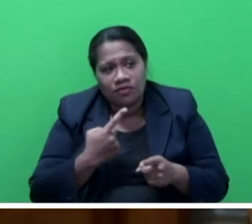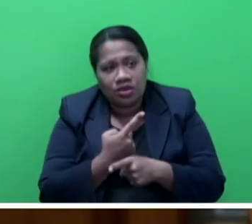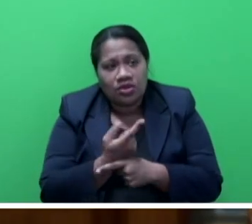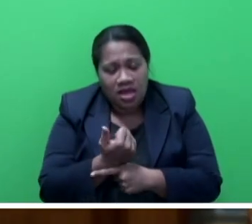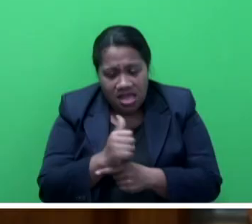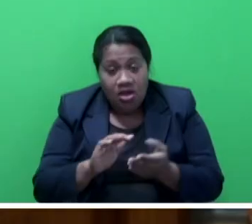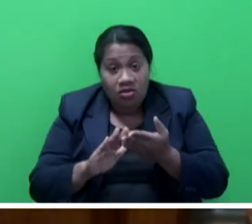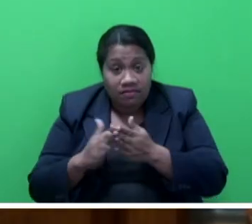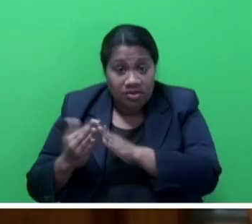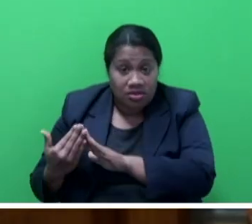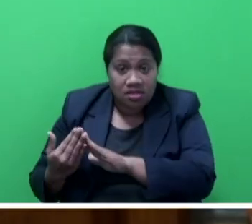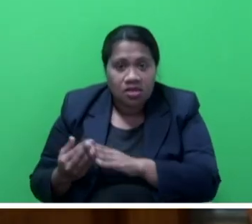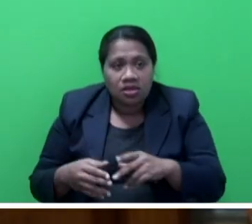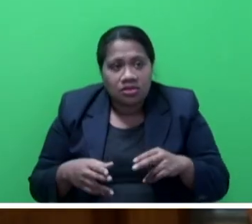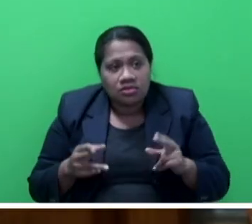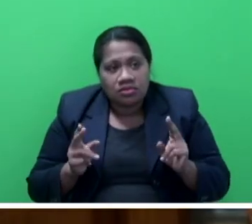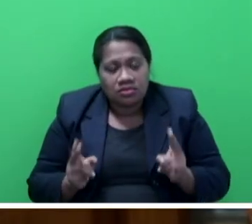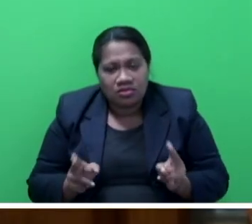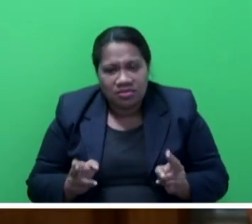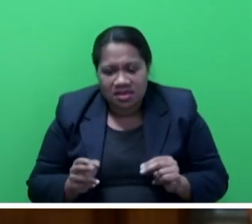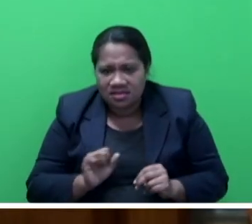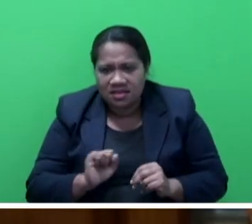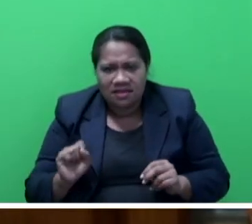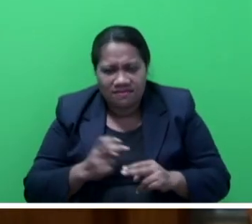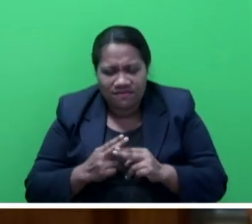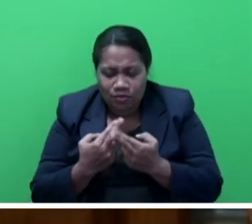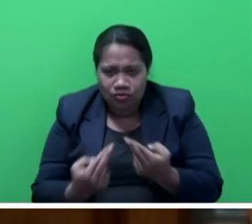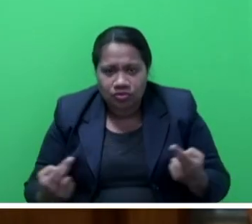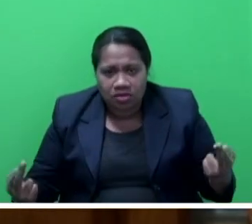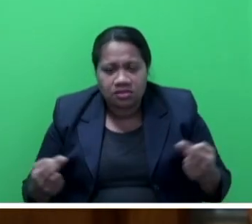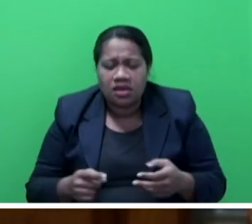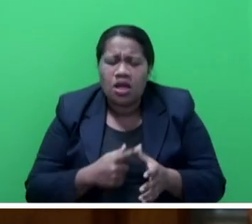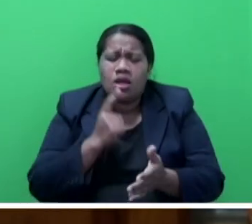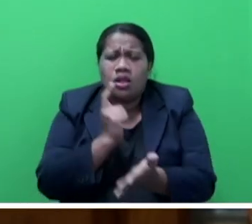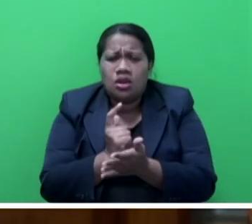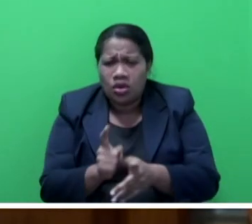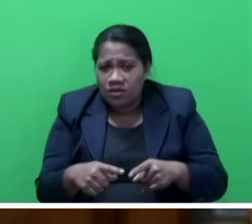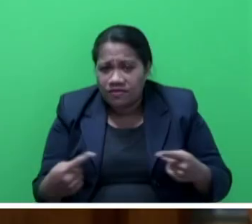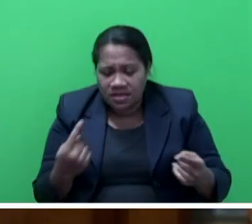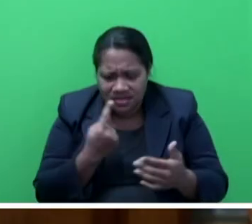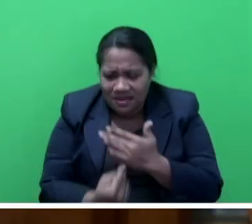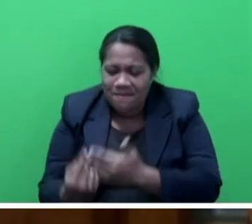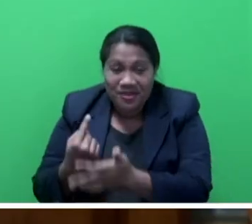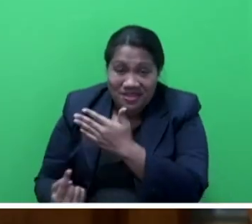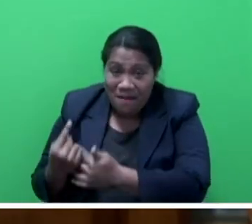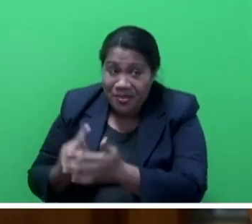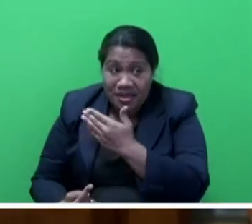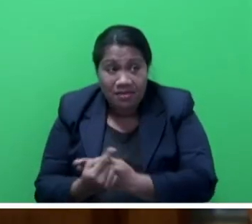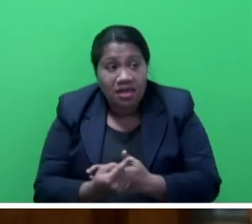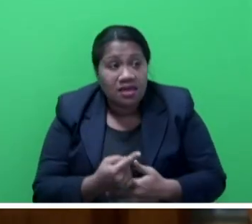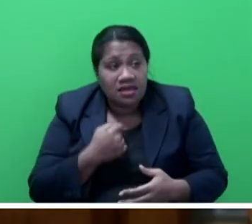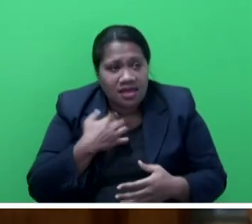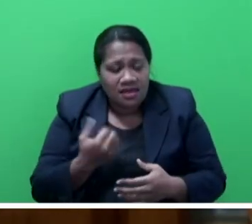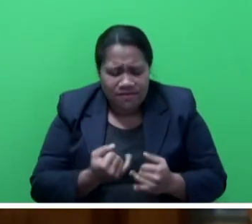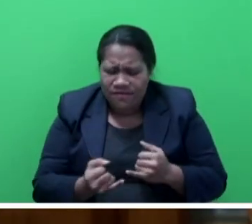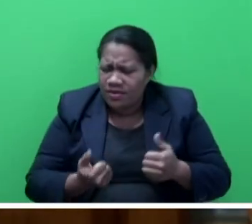communities to normalize their farming resources. This is because a lot of things go behind the scenes, and I have a very good team